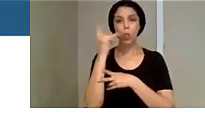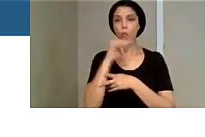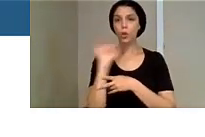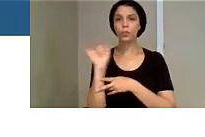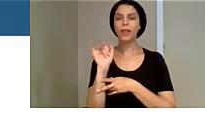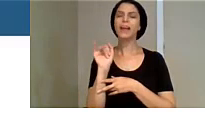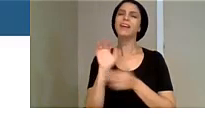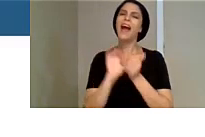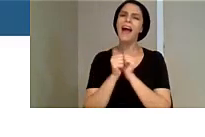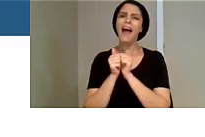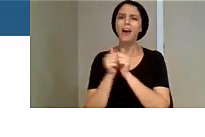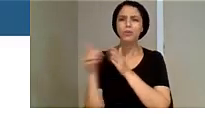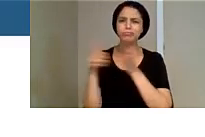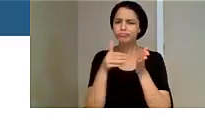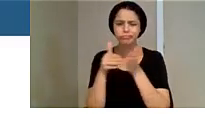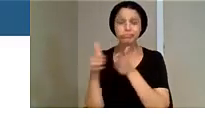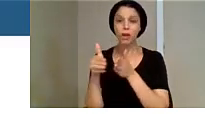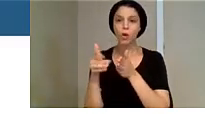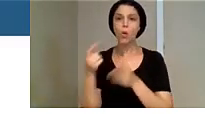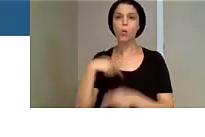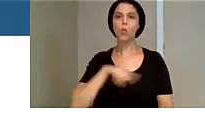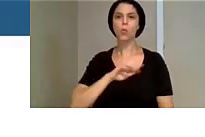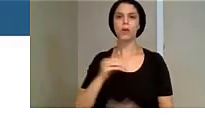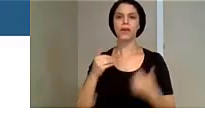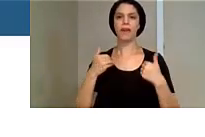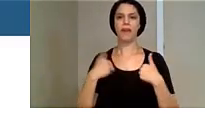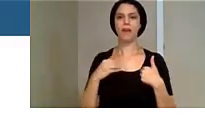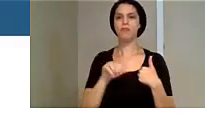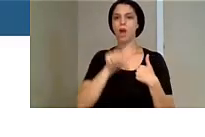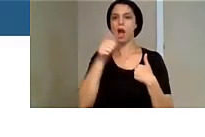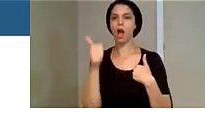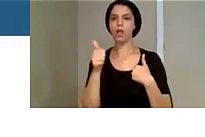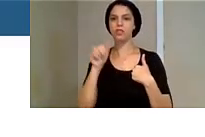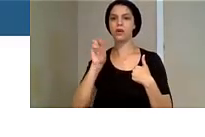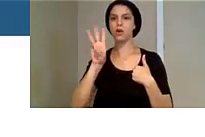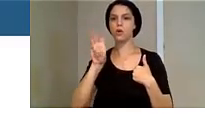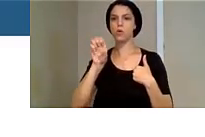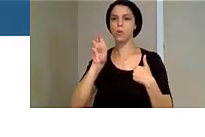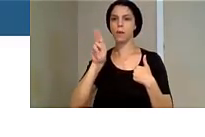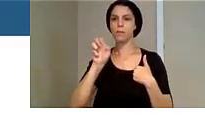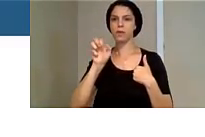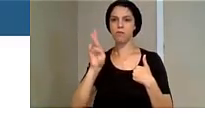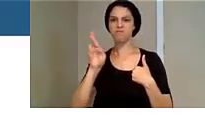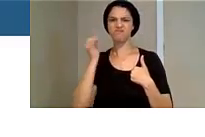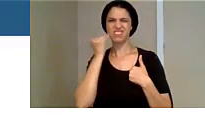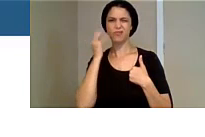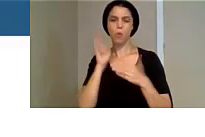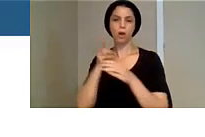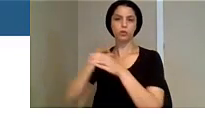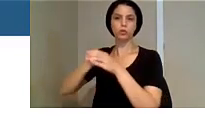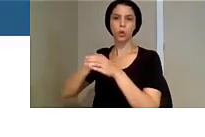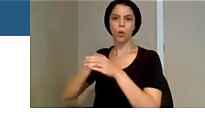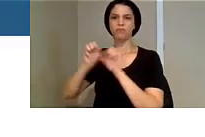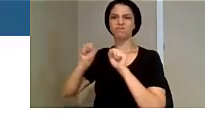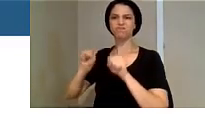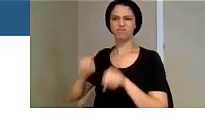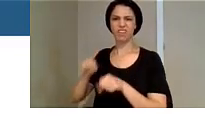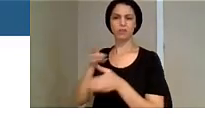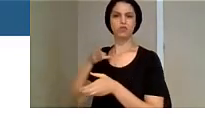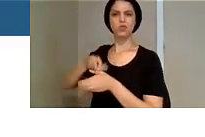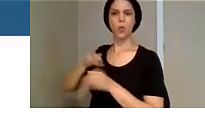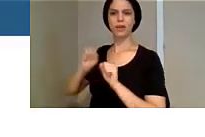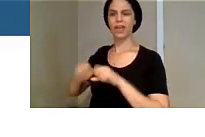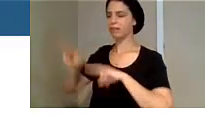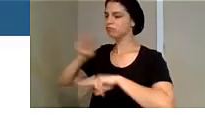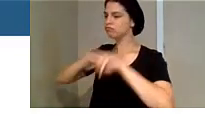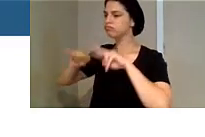within it, there are two other webinars that might make really good sense for you to participate in as well. That will make this one make even more